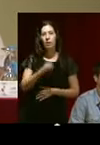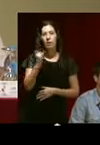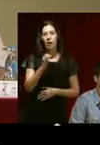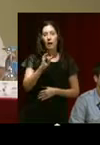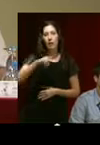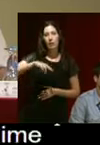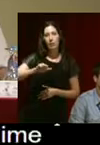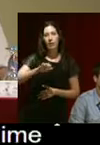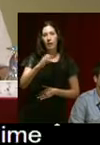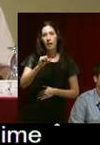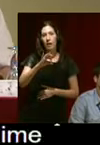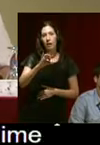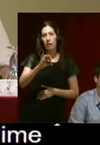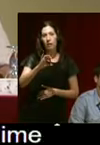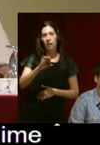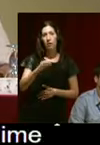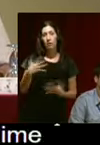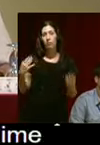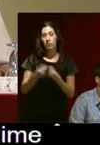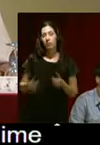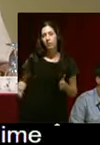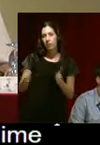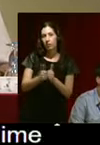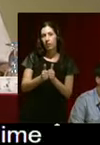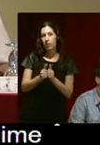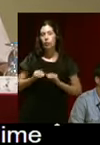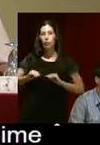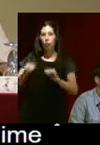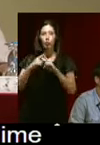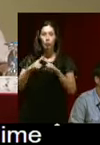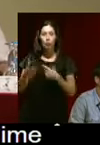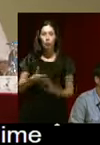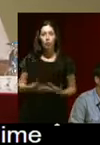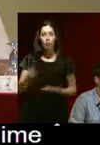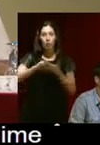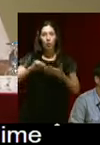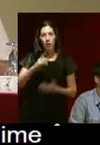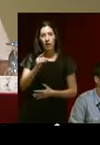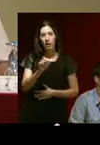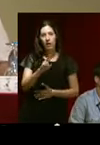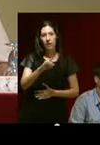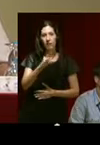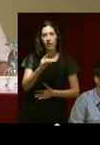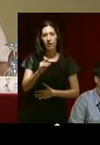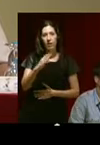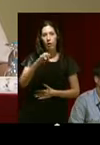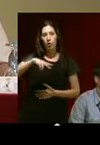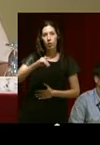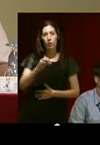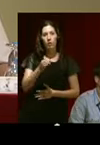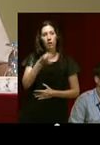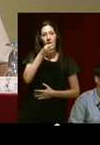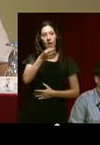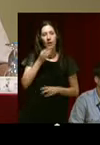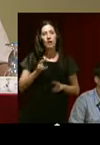Jaime Oscar Casas is our next keynote speaker, along with the co-author David